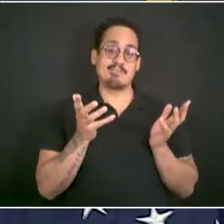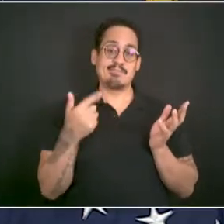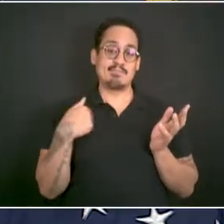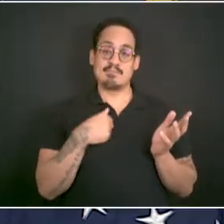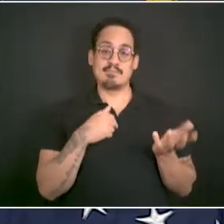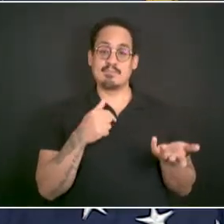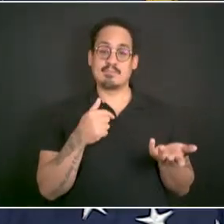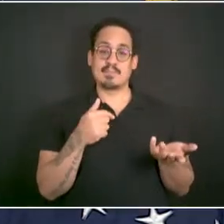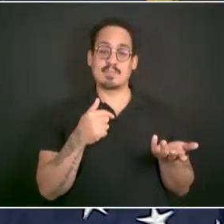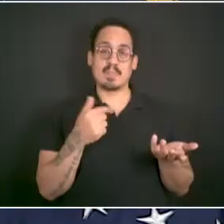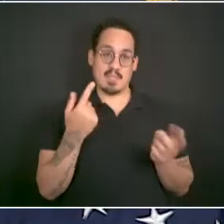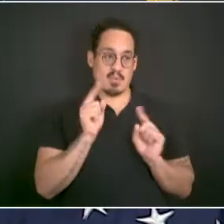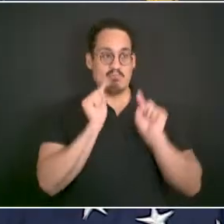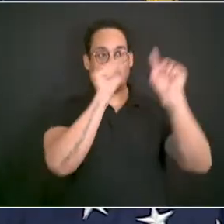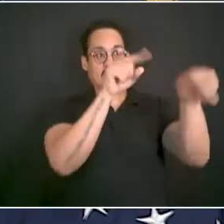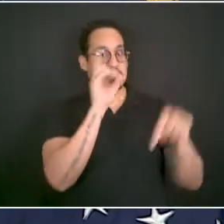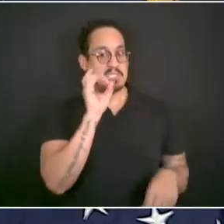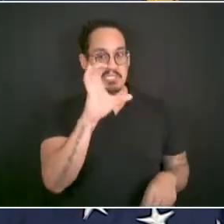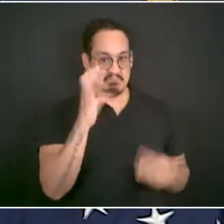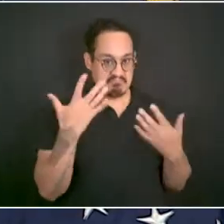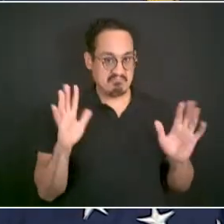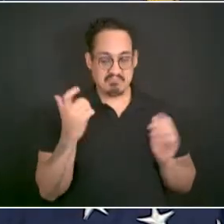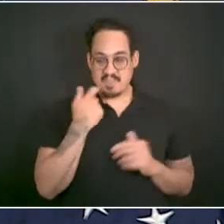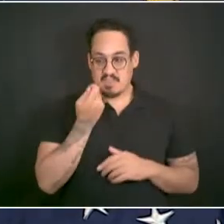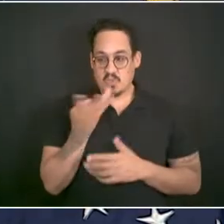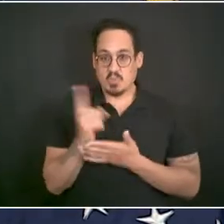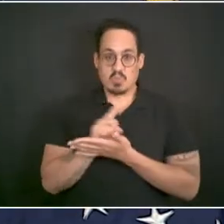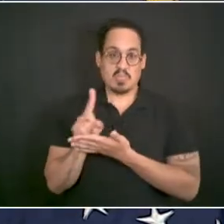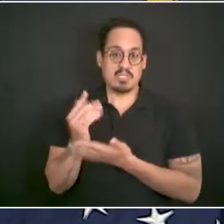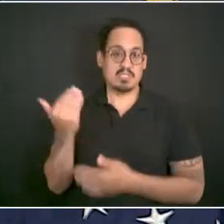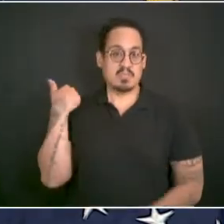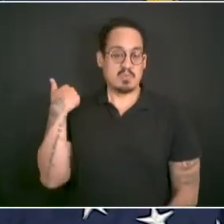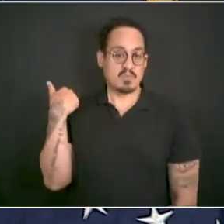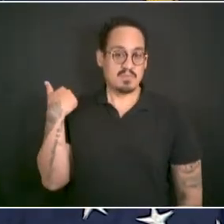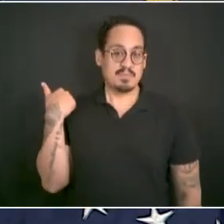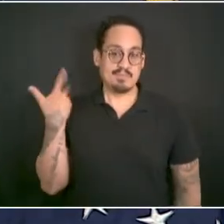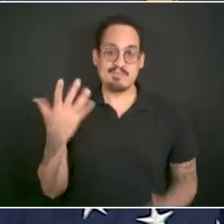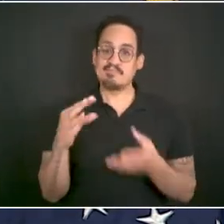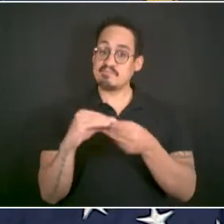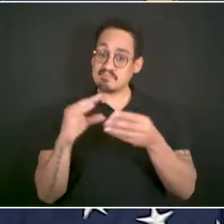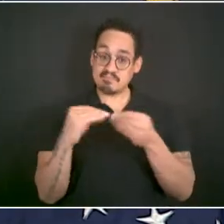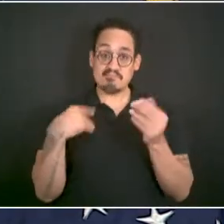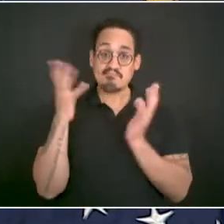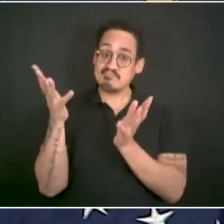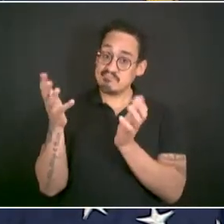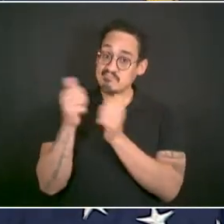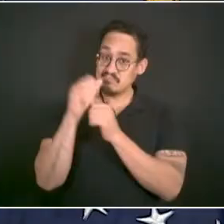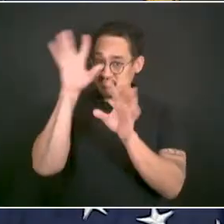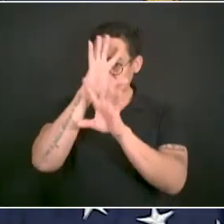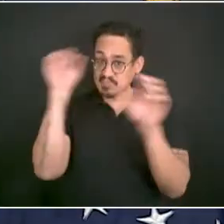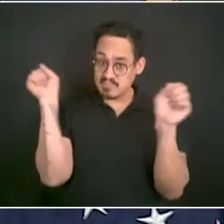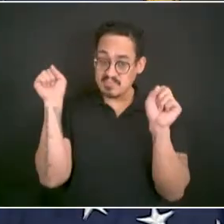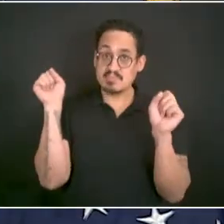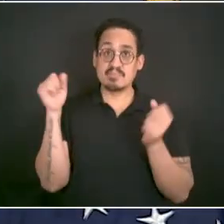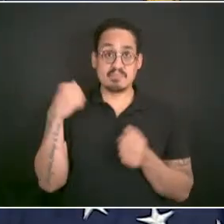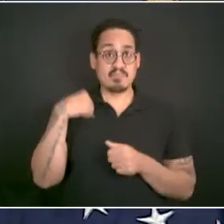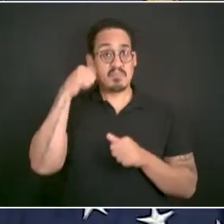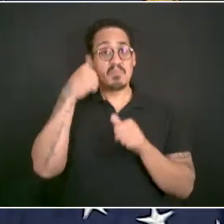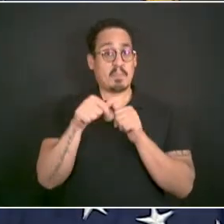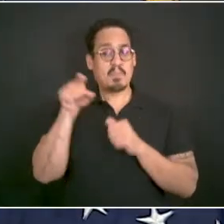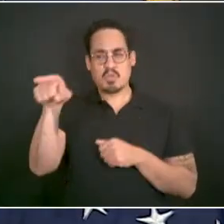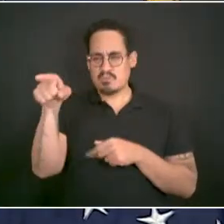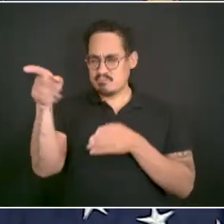to D.C. A few weeks ago and stated that I spoke with the president. I remember NJ was asking me a